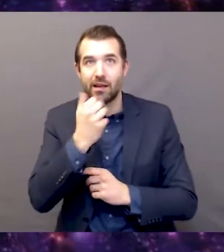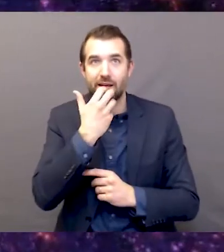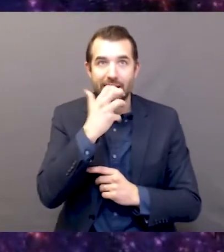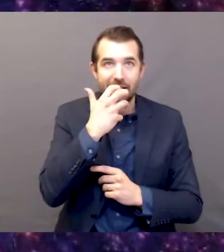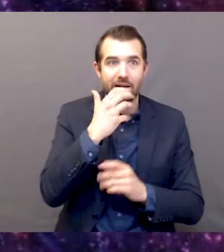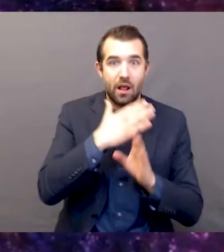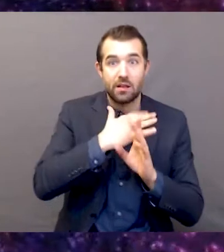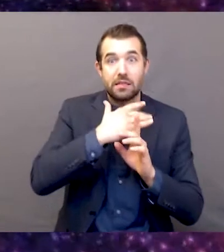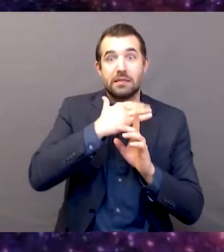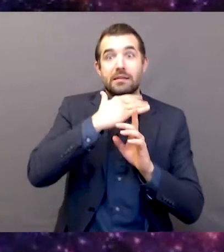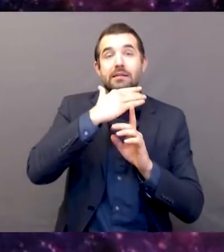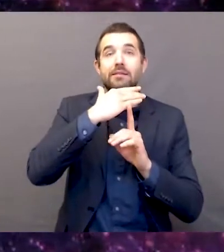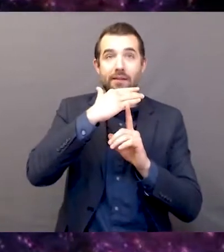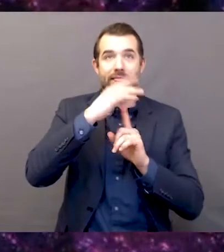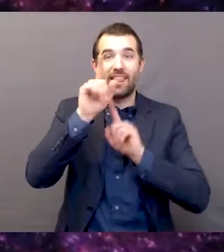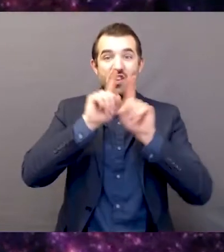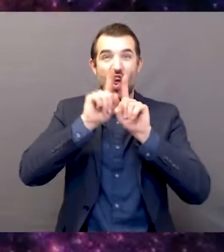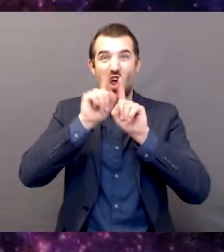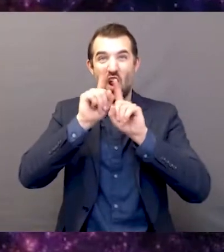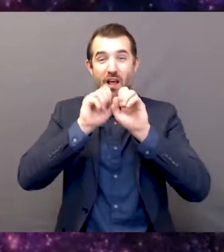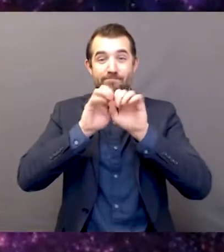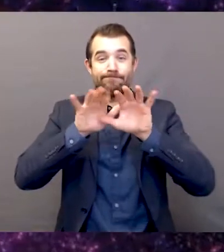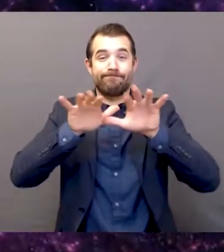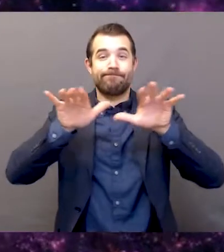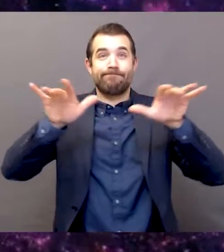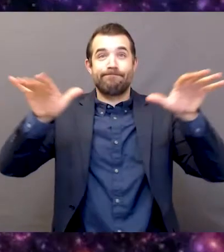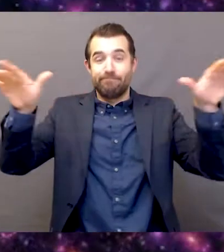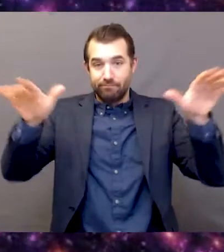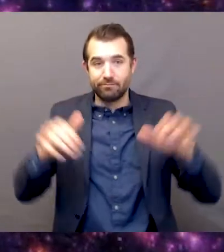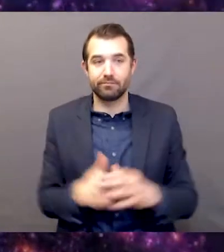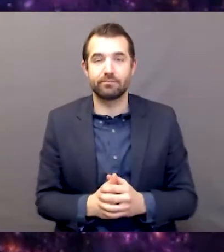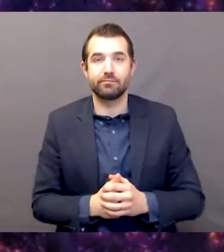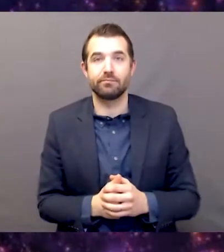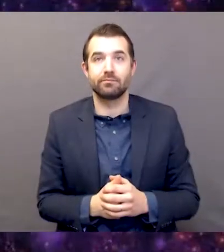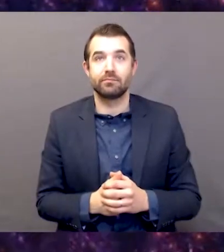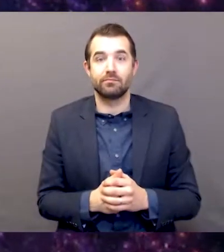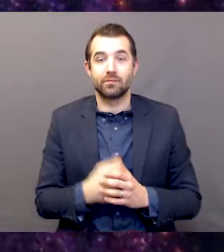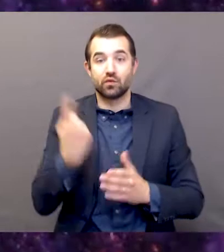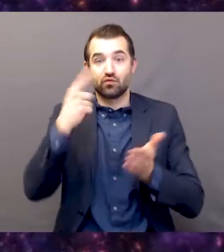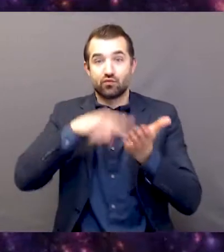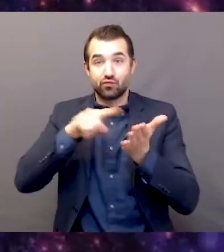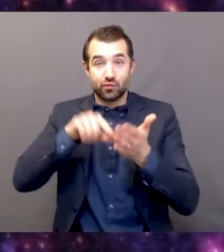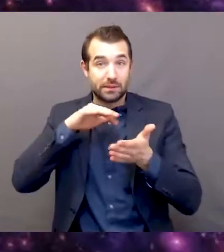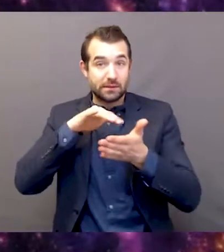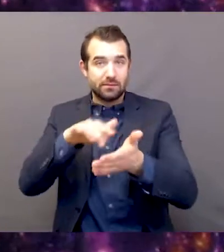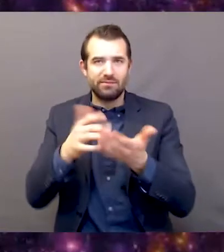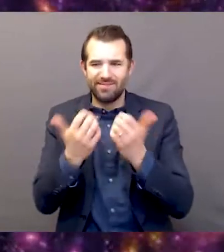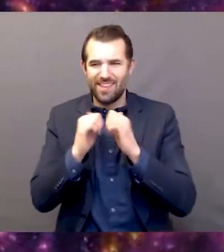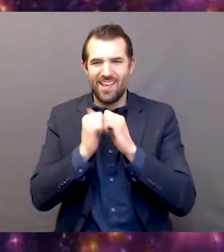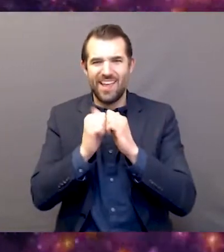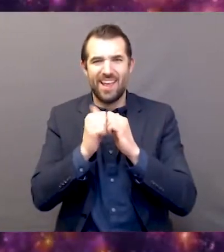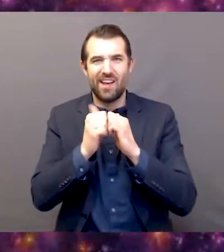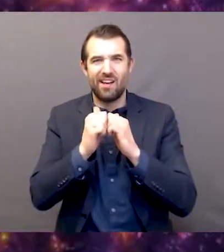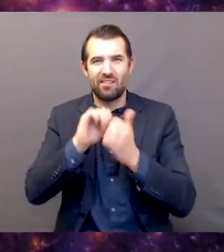here, where the supermassive black hole was studied to show how it could keep the gas hot in